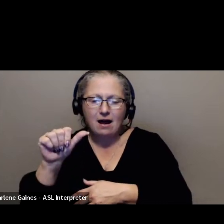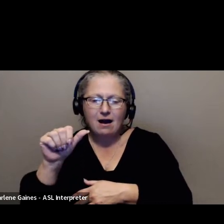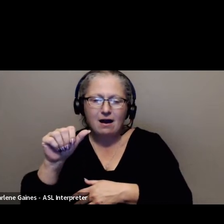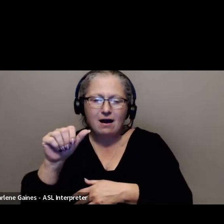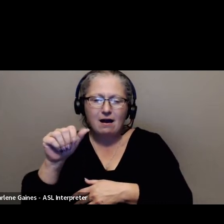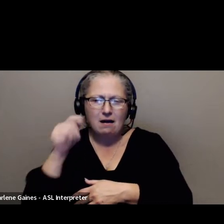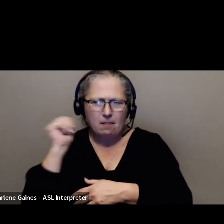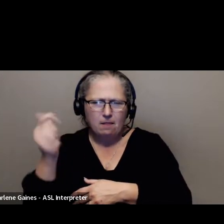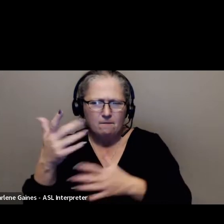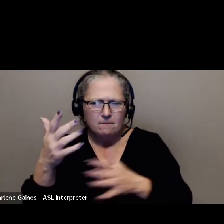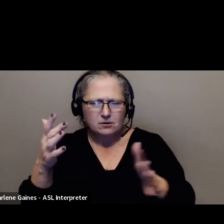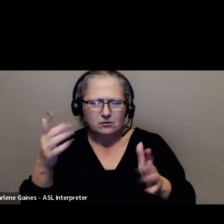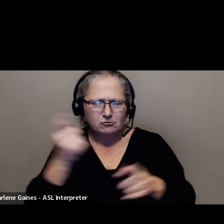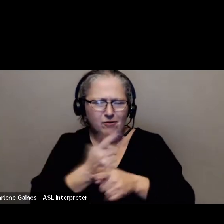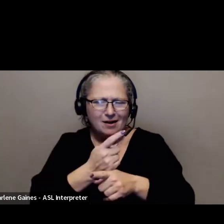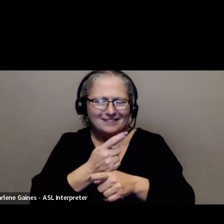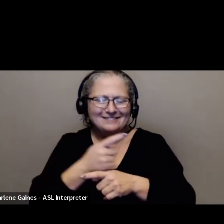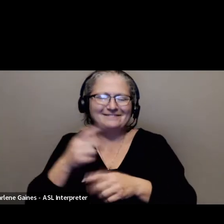right. Yes.